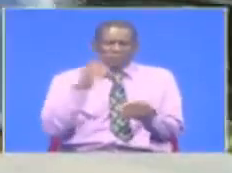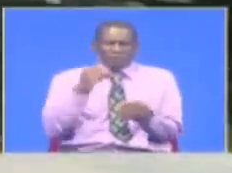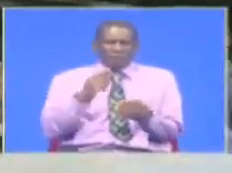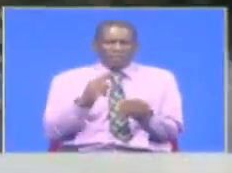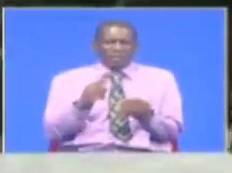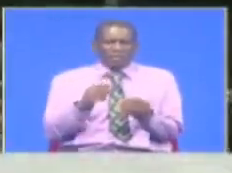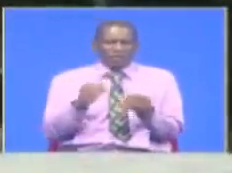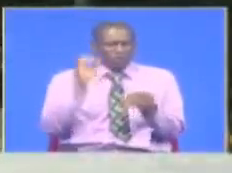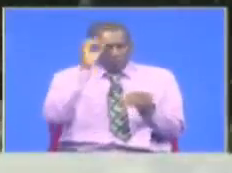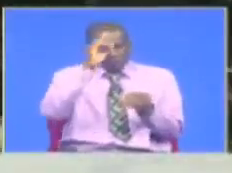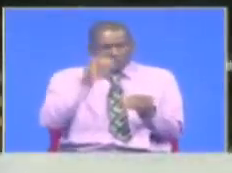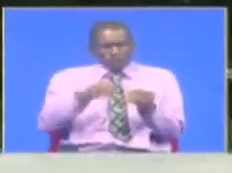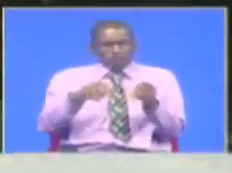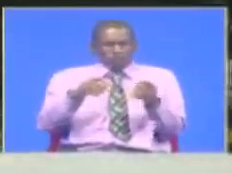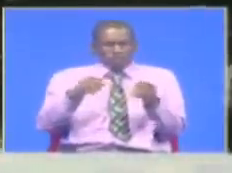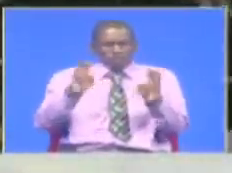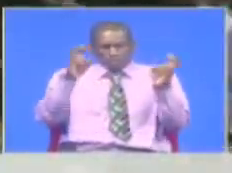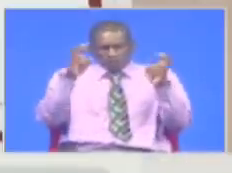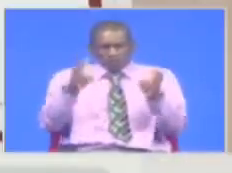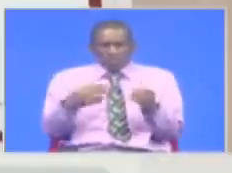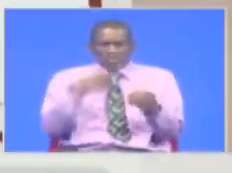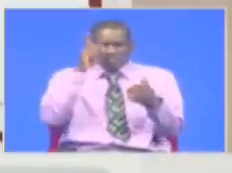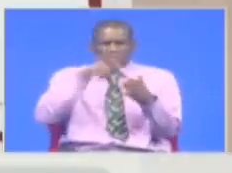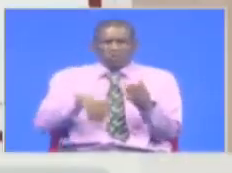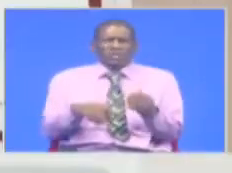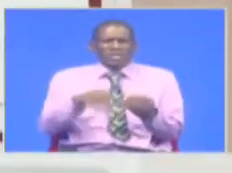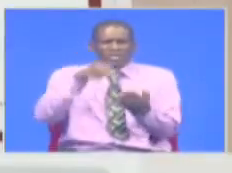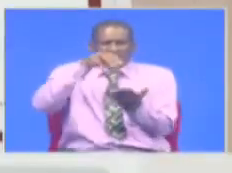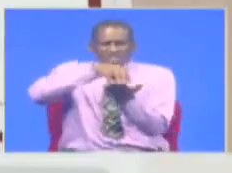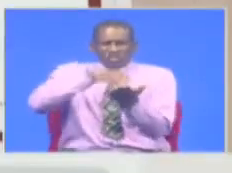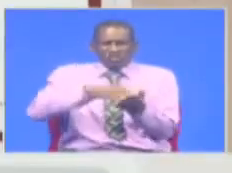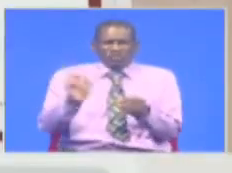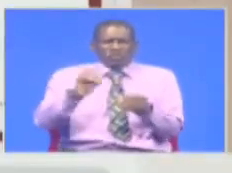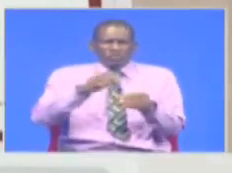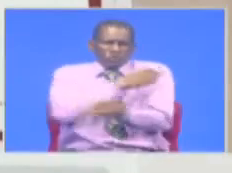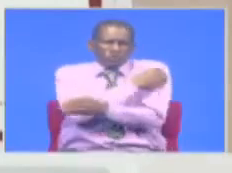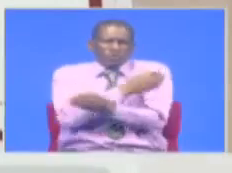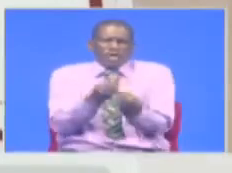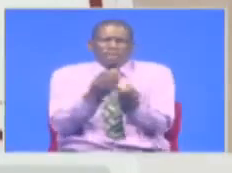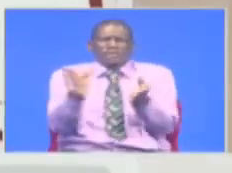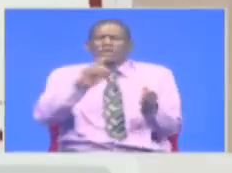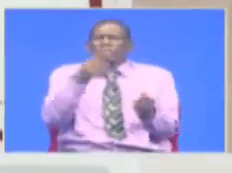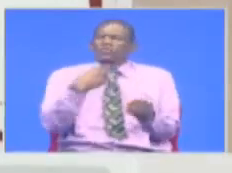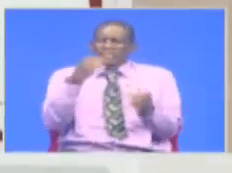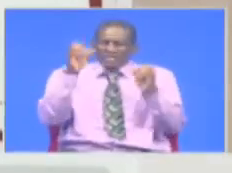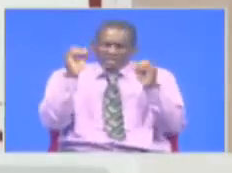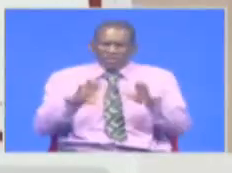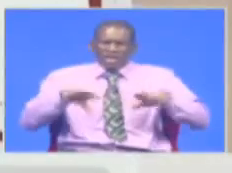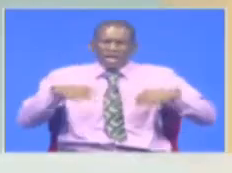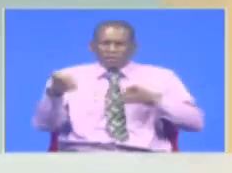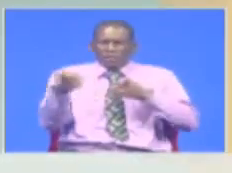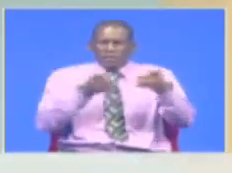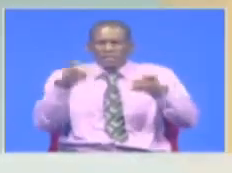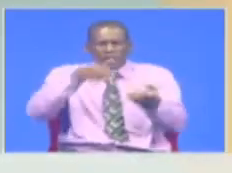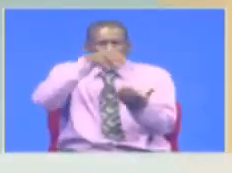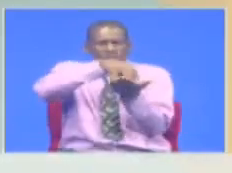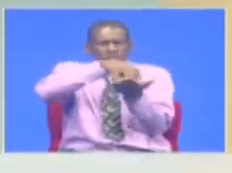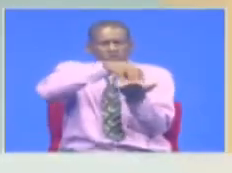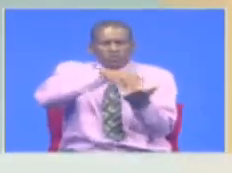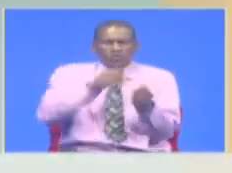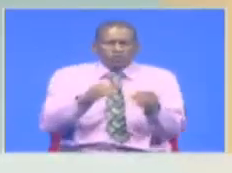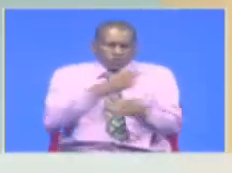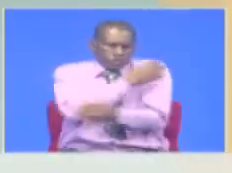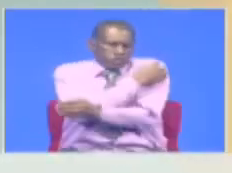titled "A Hospital Split Personality and the Many Unanswered Questions" on the management and state of affairs at the hospital.